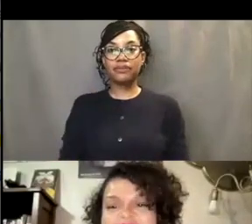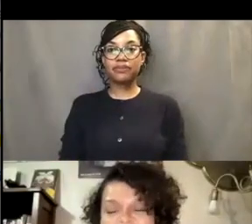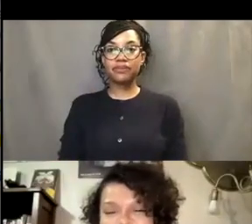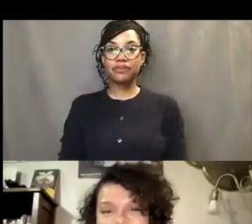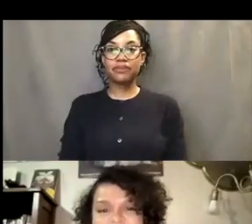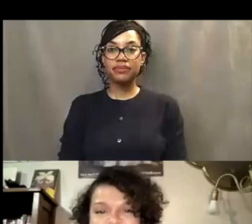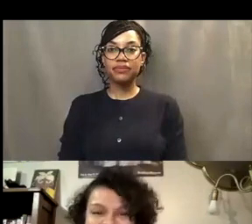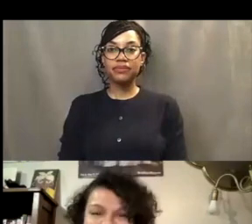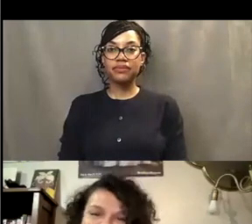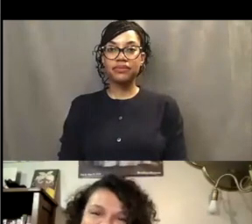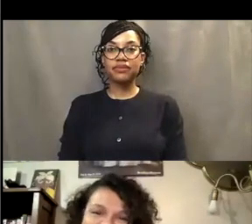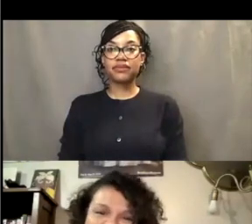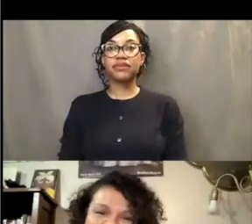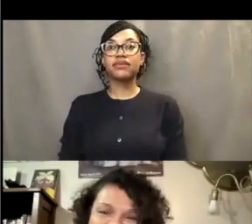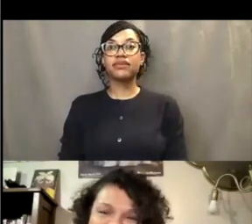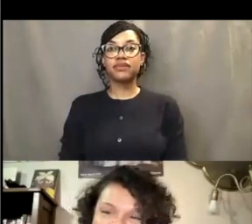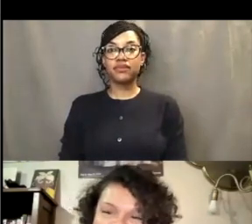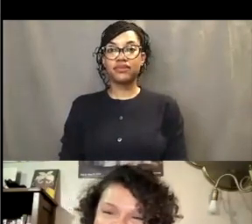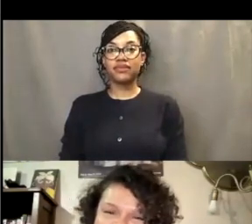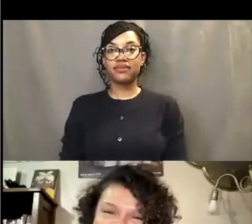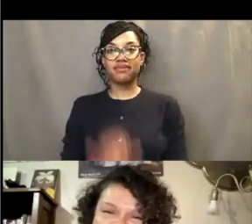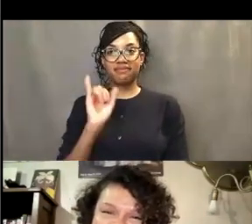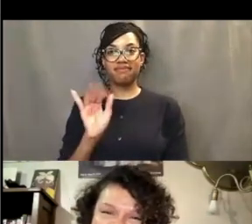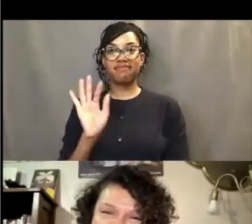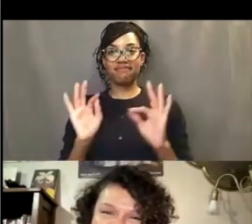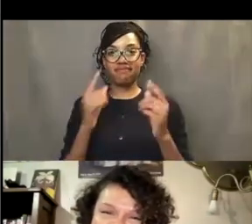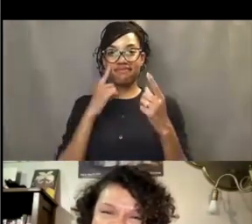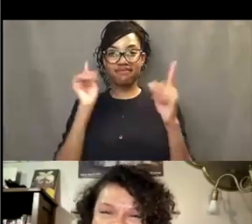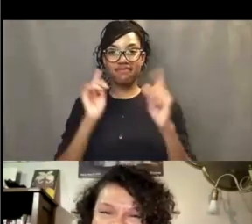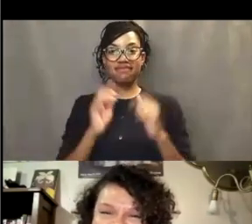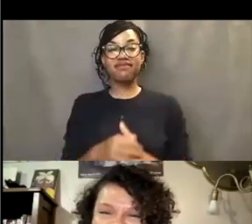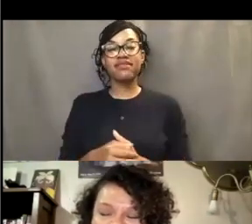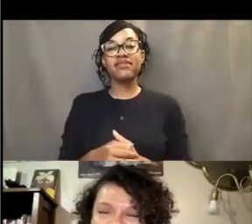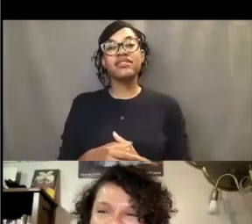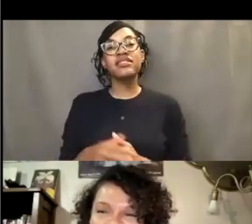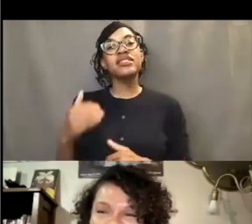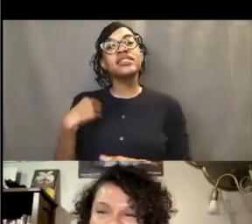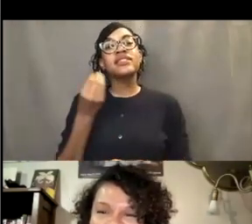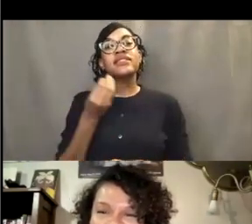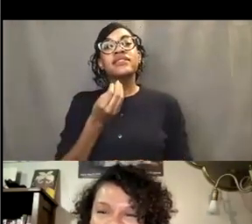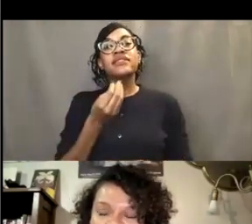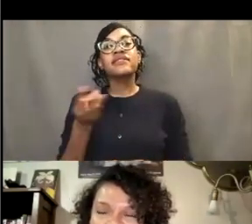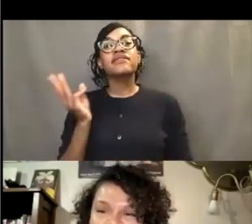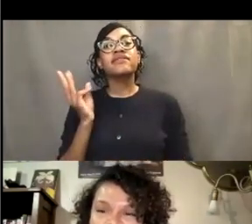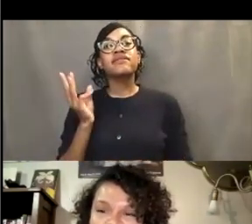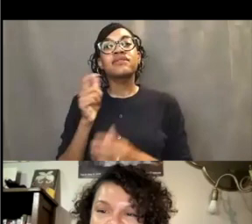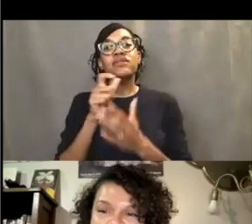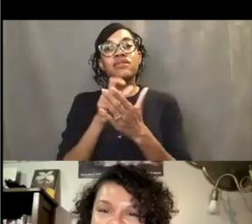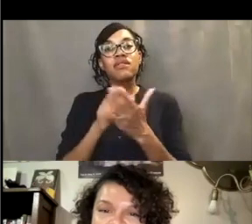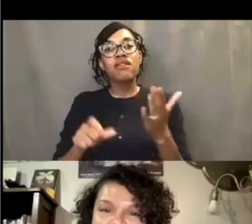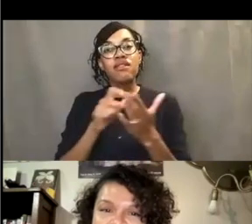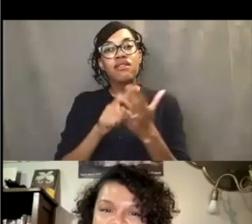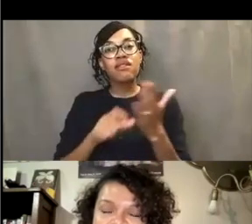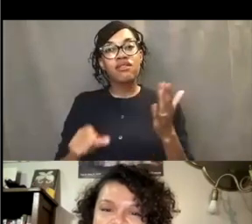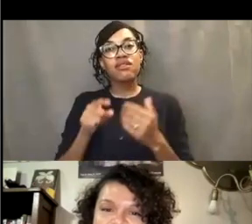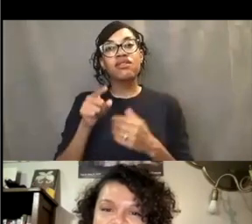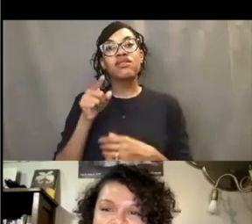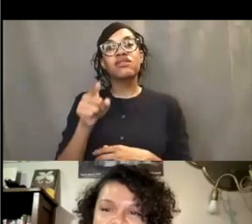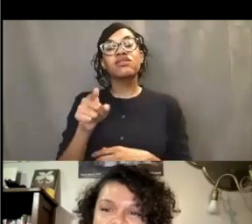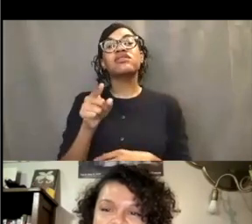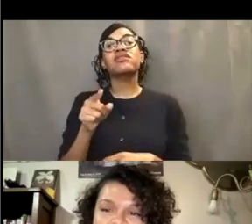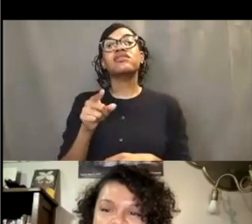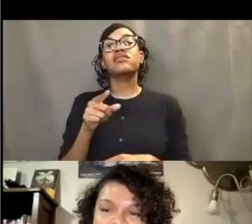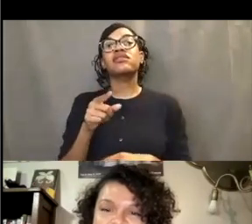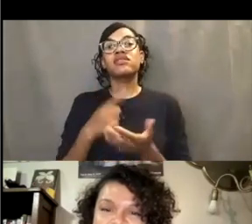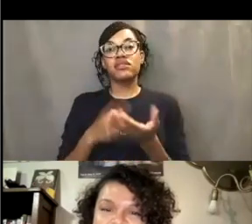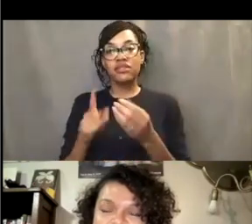there we are. Okay, just making sure. There are a few articles in the book, Teachers, Unions, and Social Justice, that provide insight about